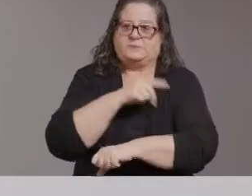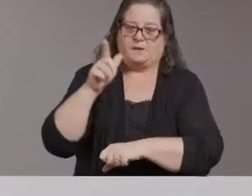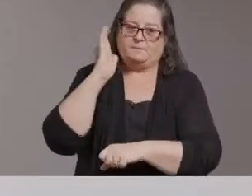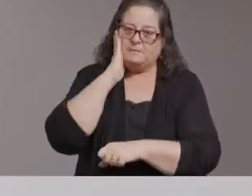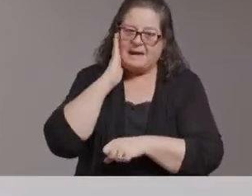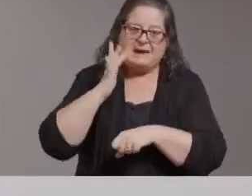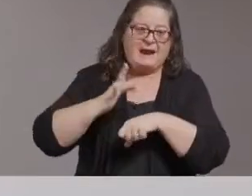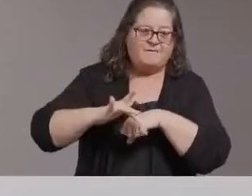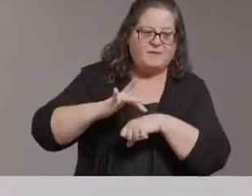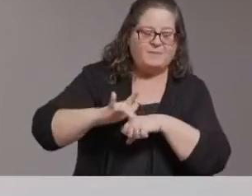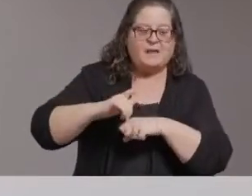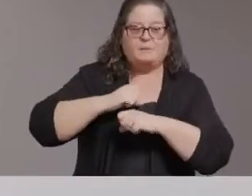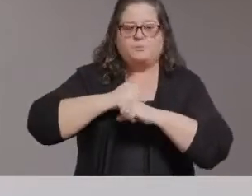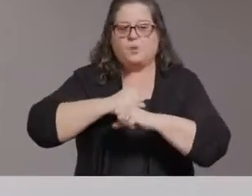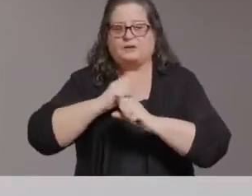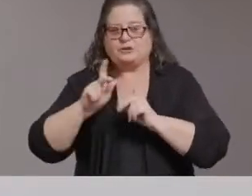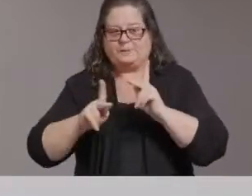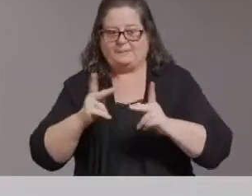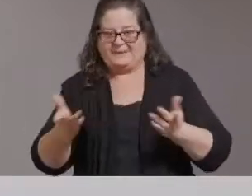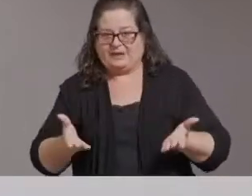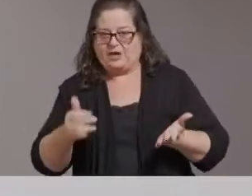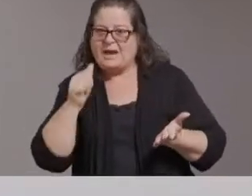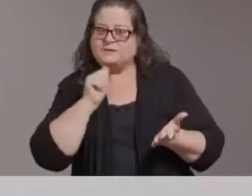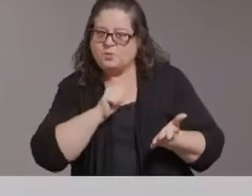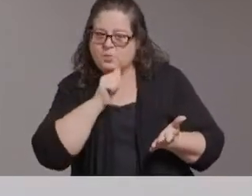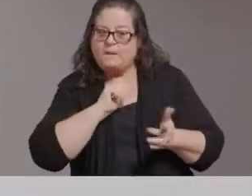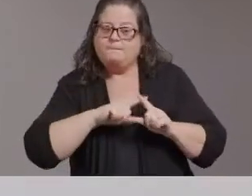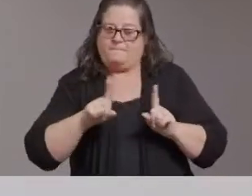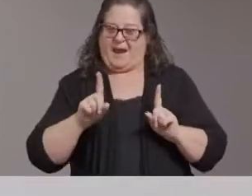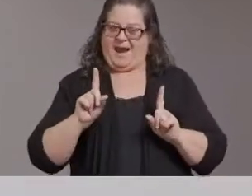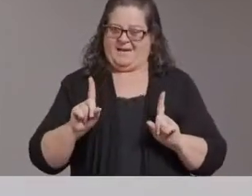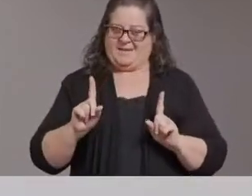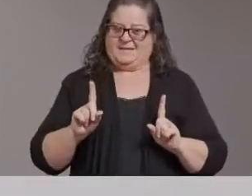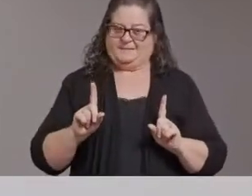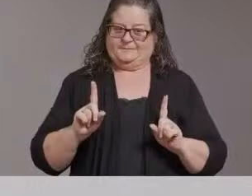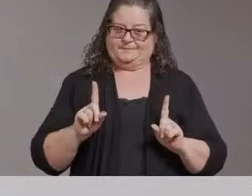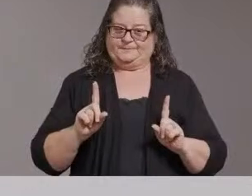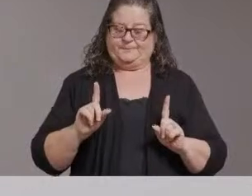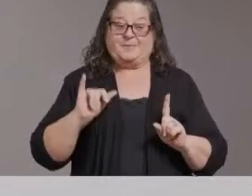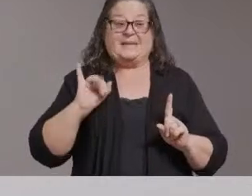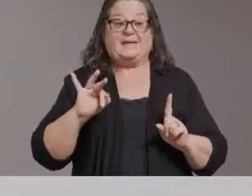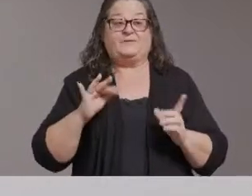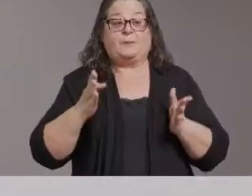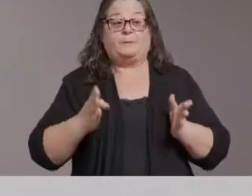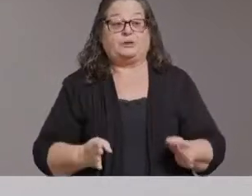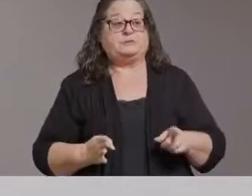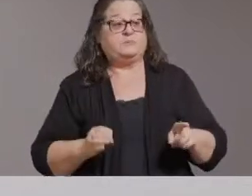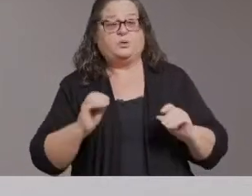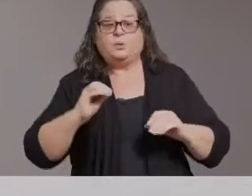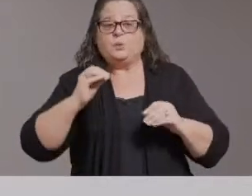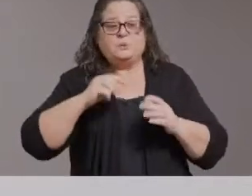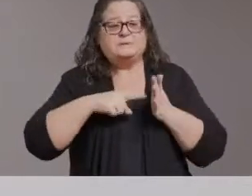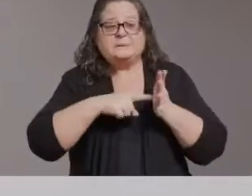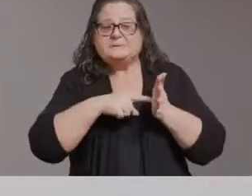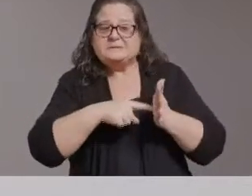protecting Arizonans. But cases, if somebody's asymptomatic or has mild cold-like symptoms,